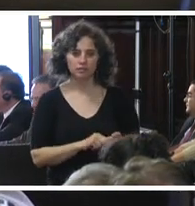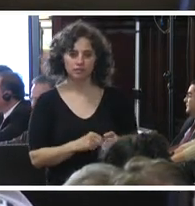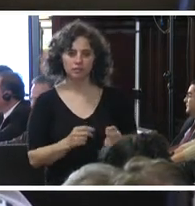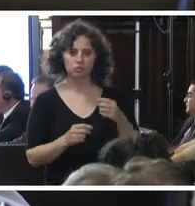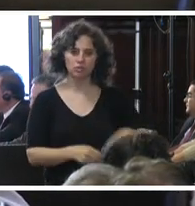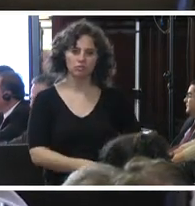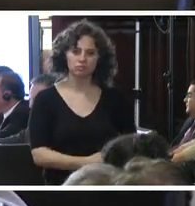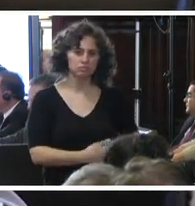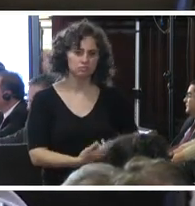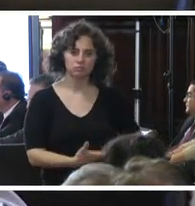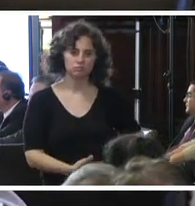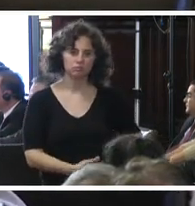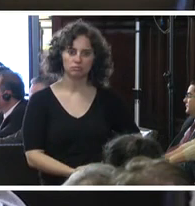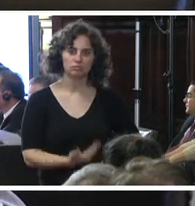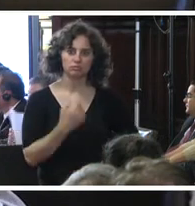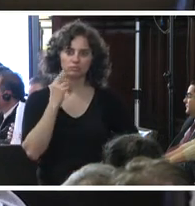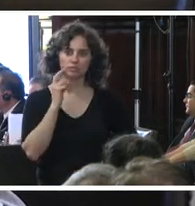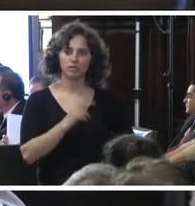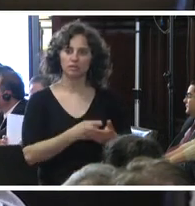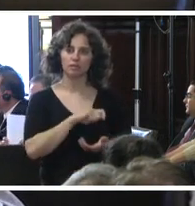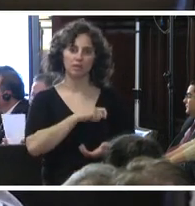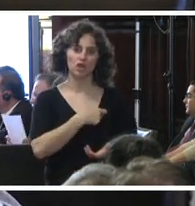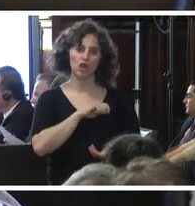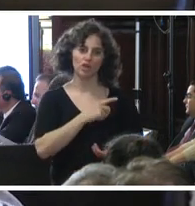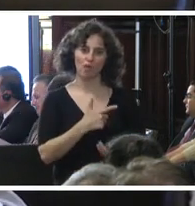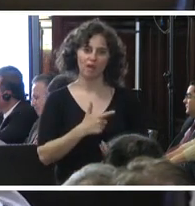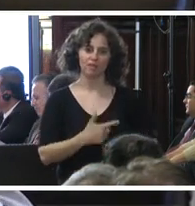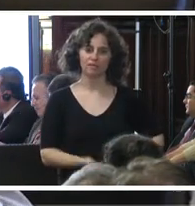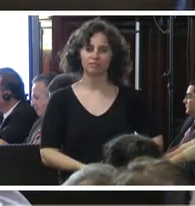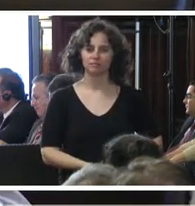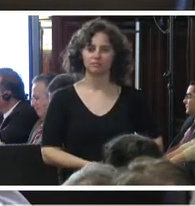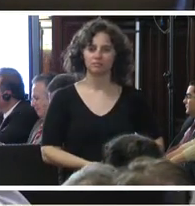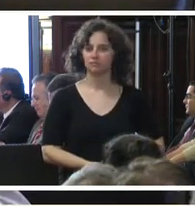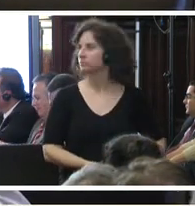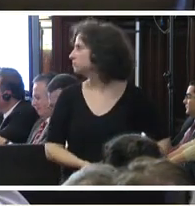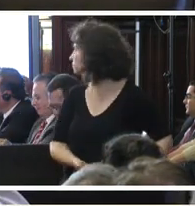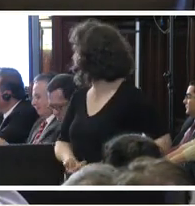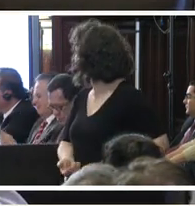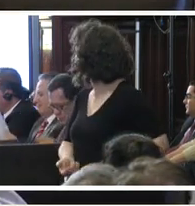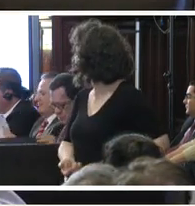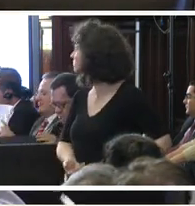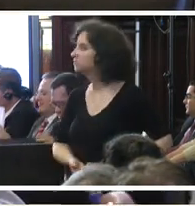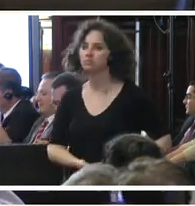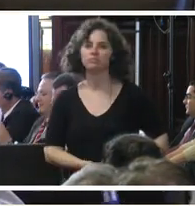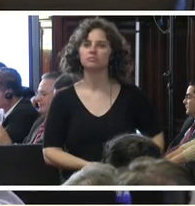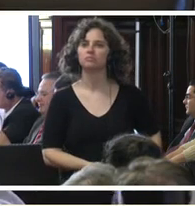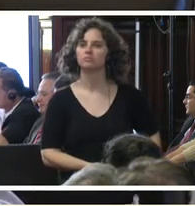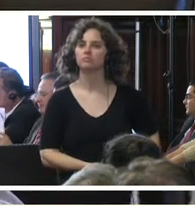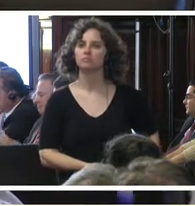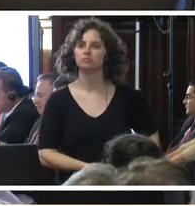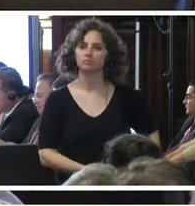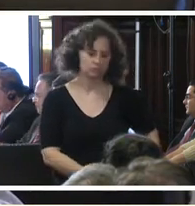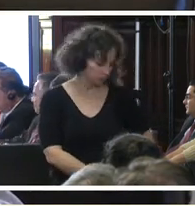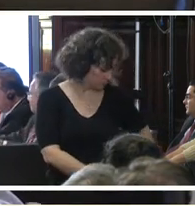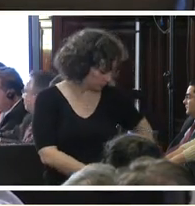hearing and the information you've supplied to us. Well, the Commission will continue to monitor it, and we hope you will give to us